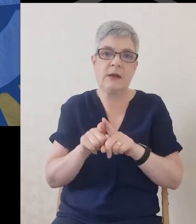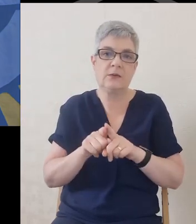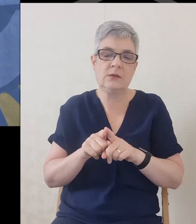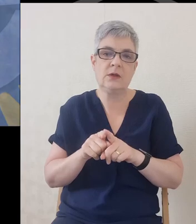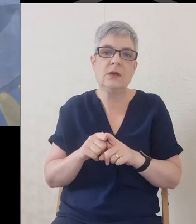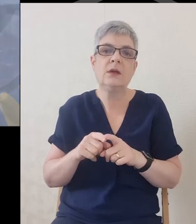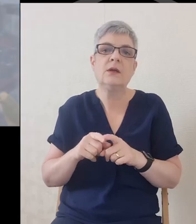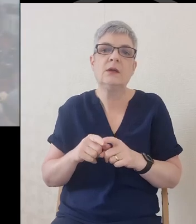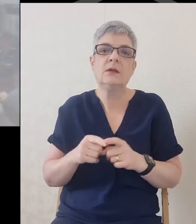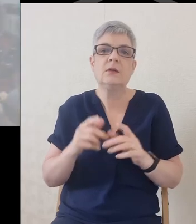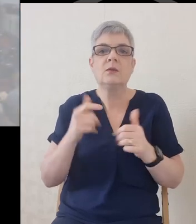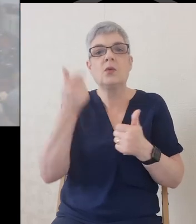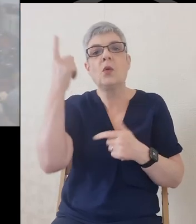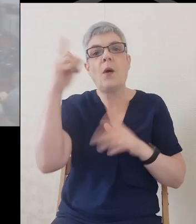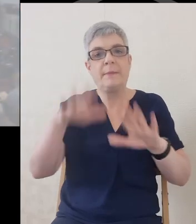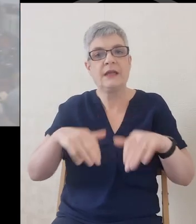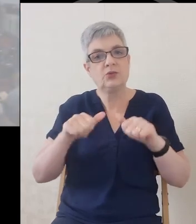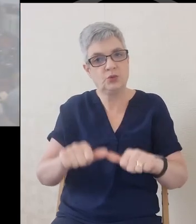bless you.